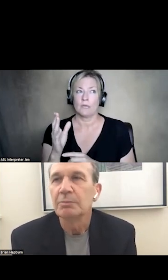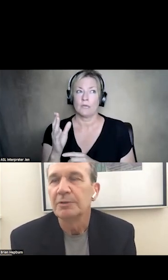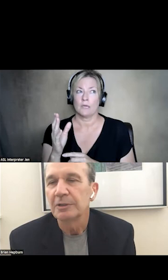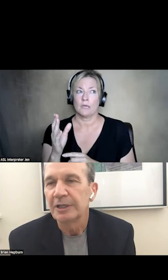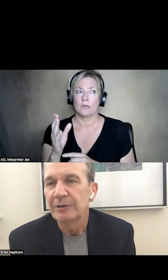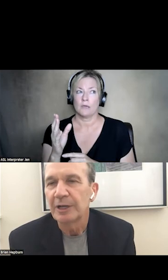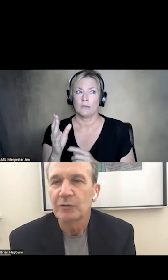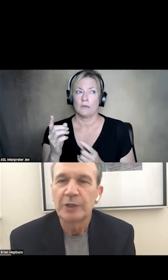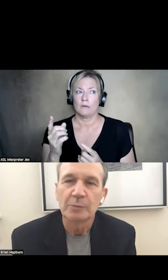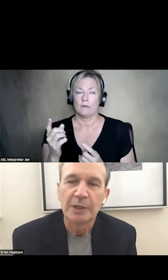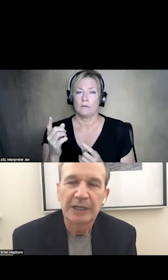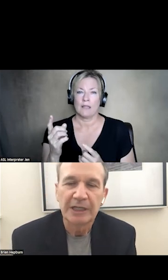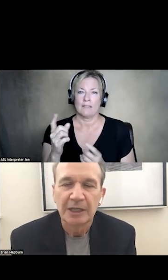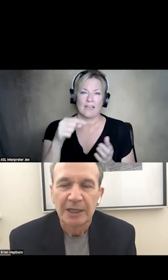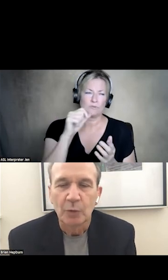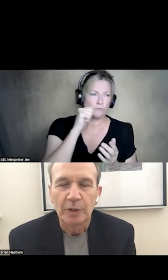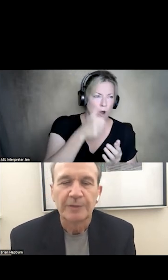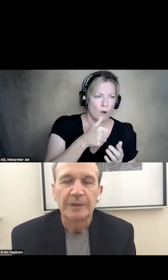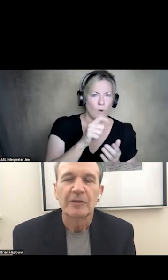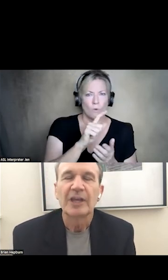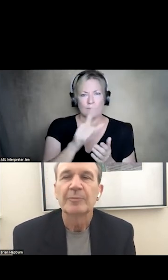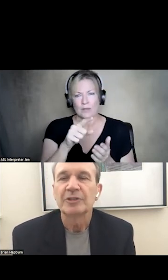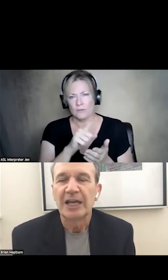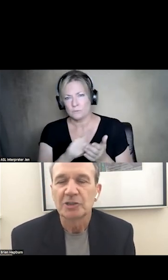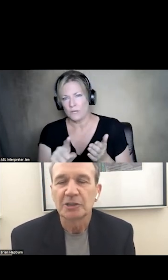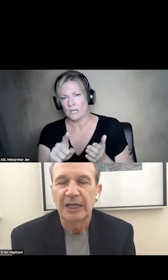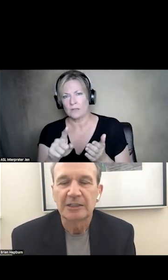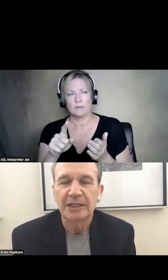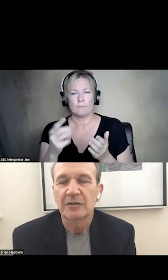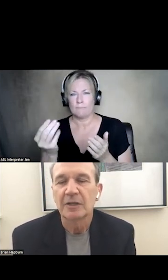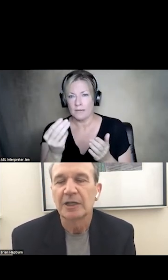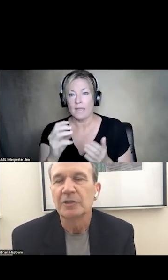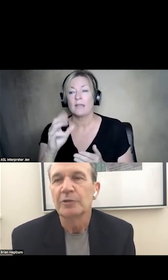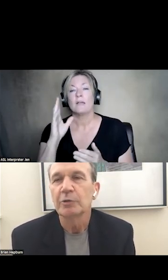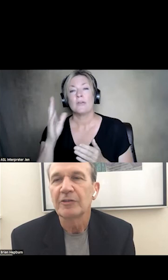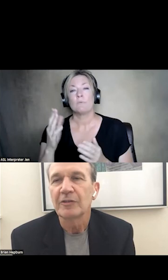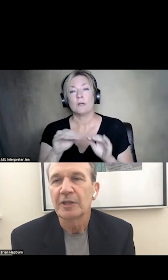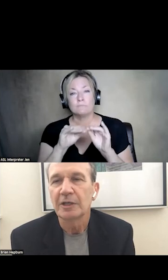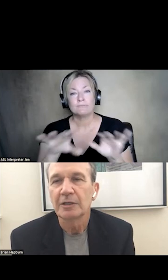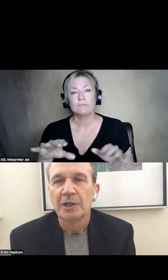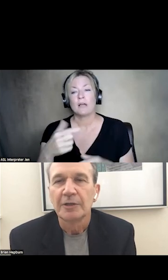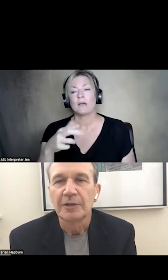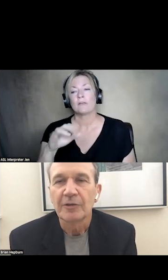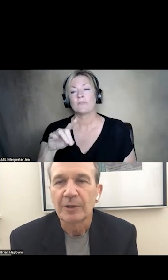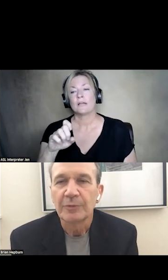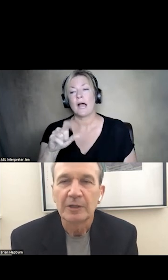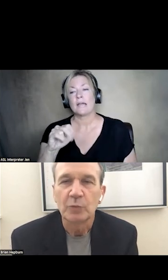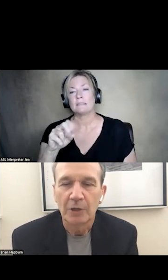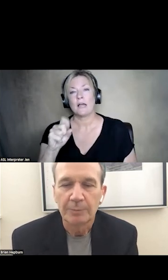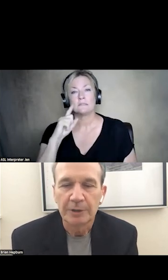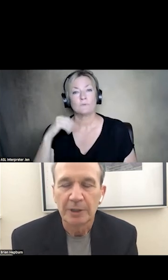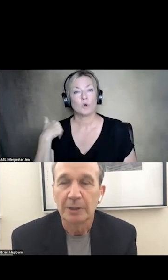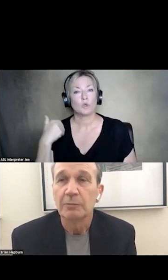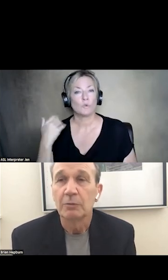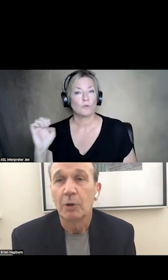tomorrow or later on this week or Monday with the SAMHSA national guidelines on youth crisis care. This is something that